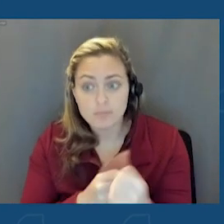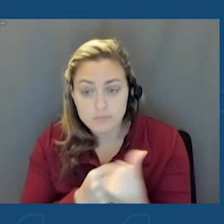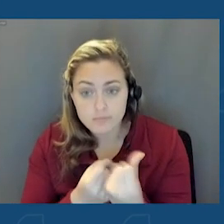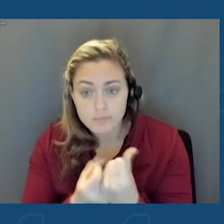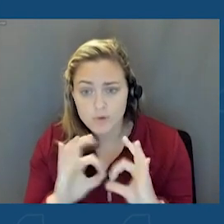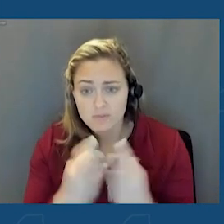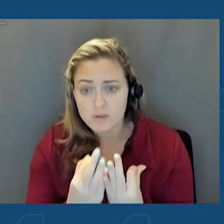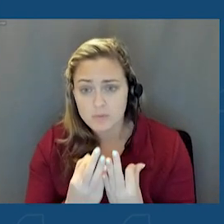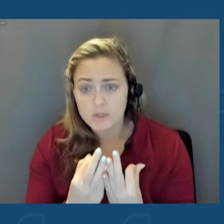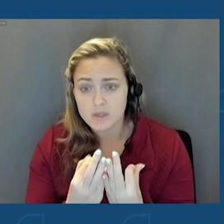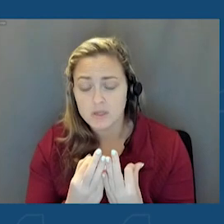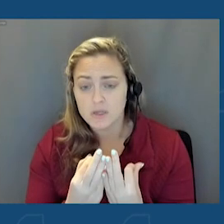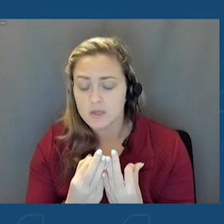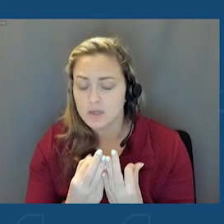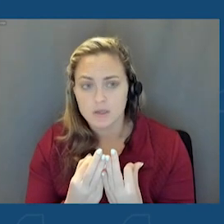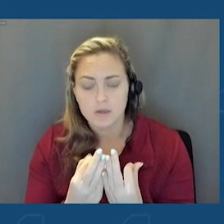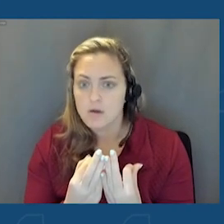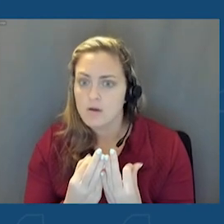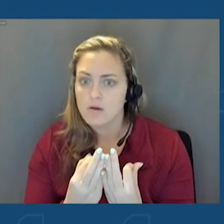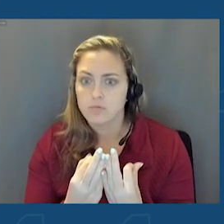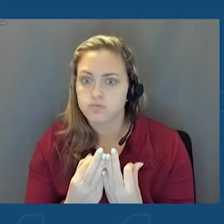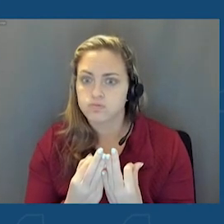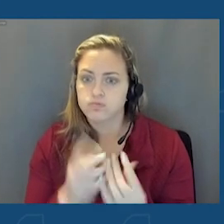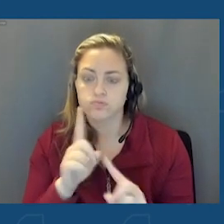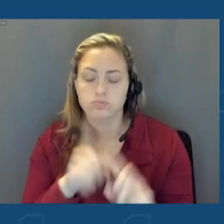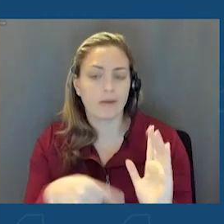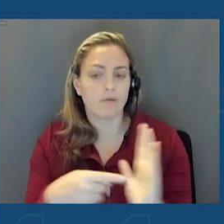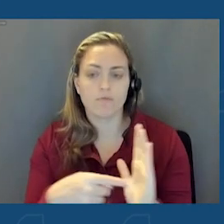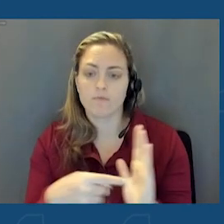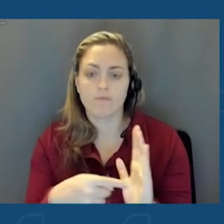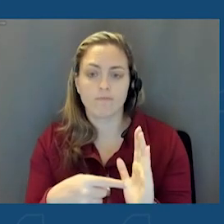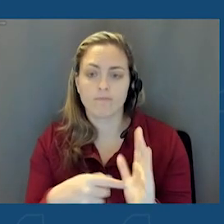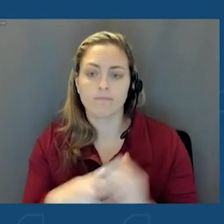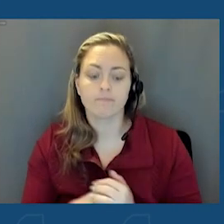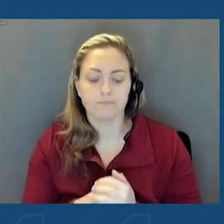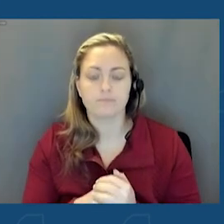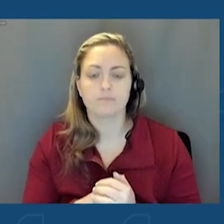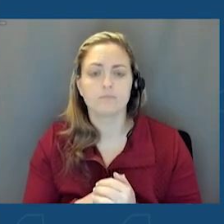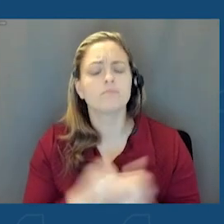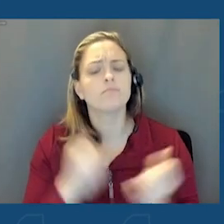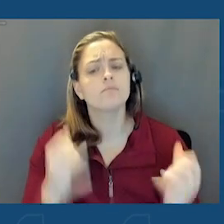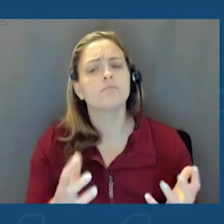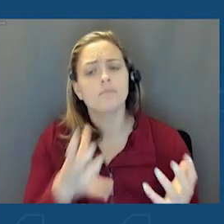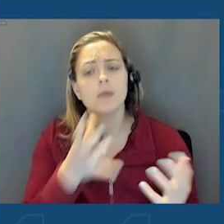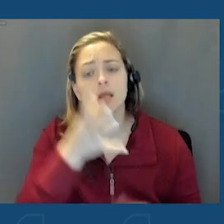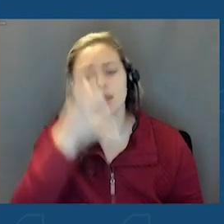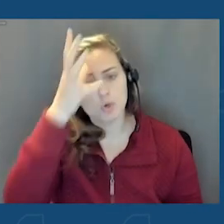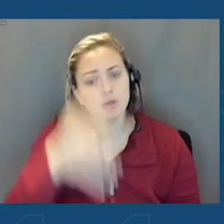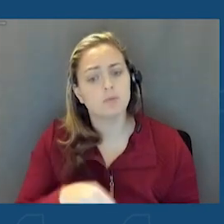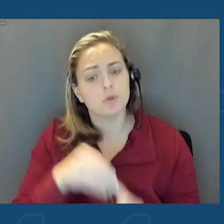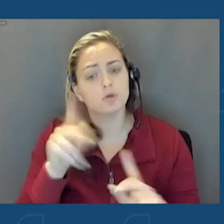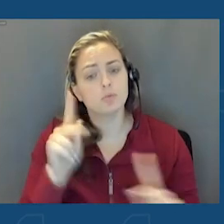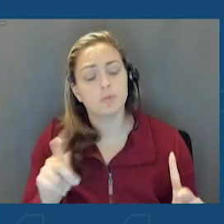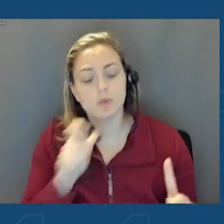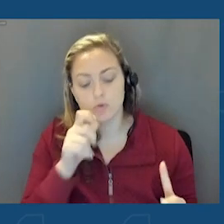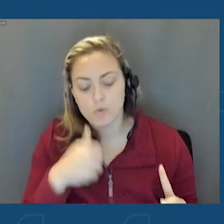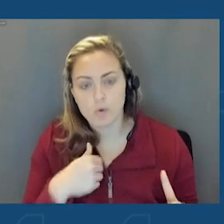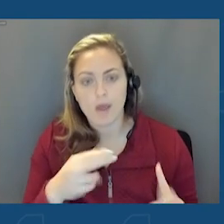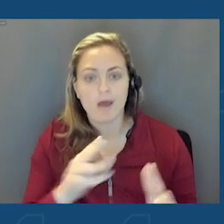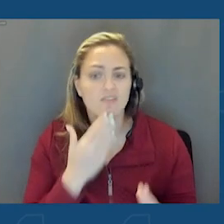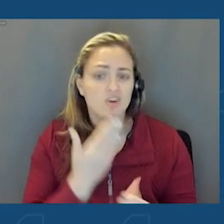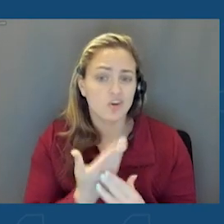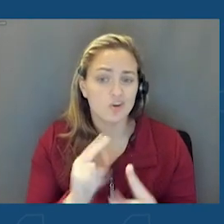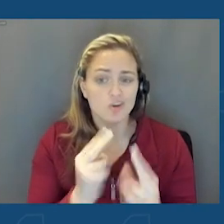family is often unaffordable. Many parents, especially those who don't have good union